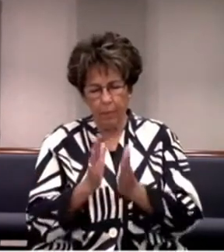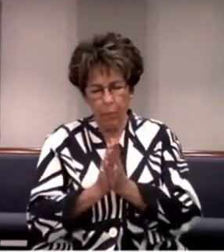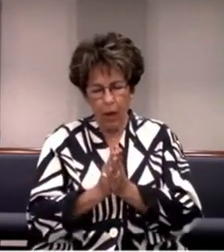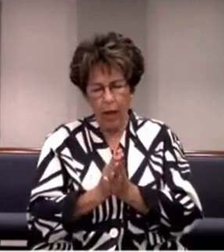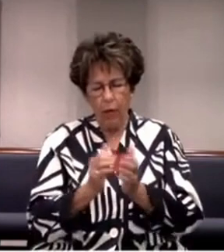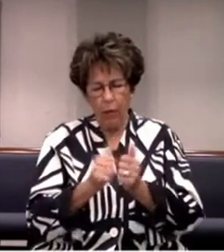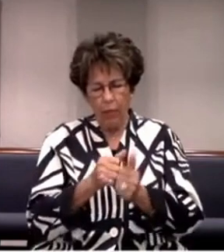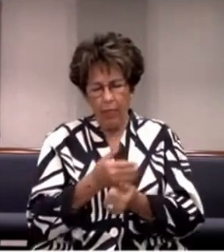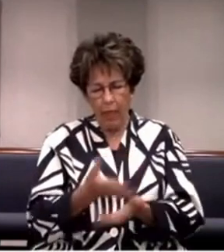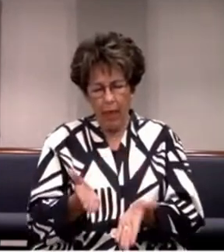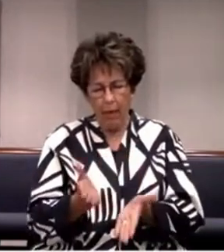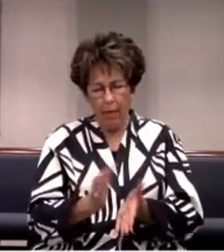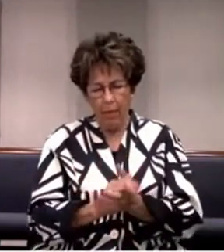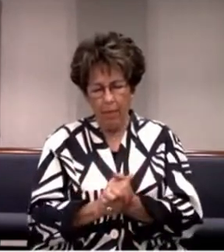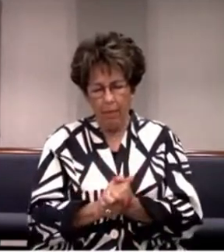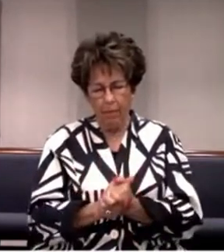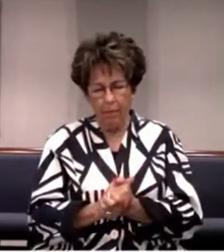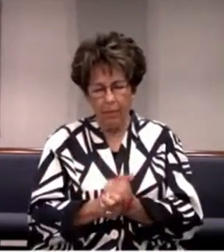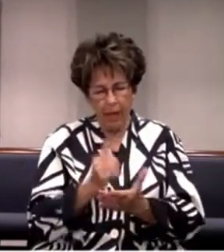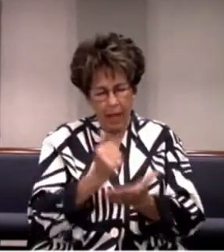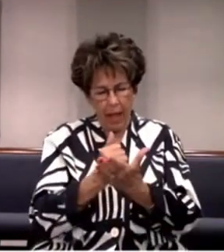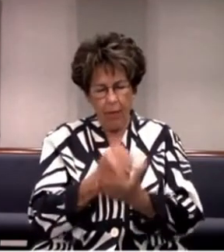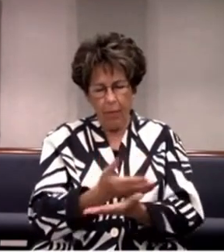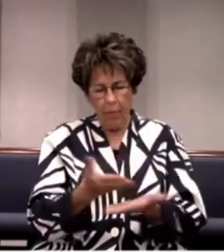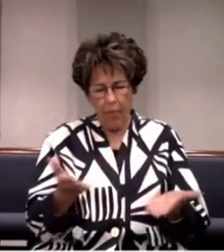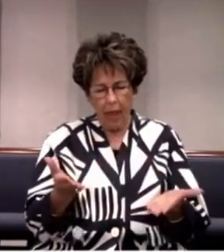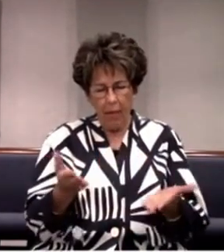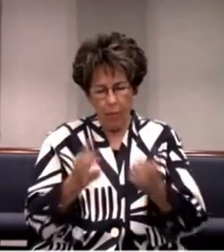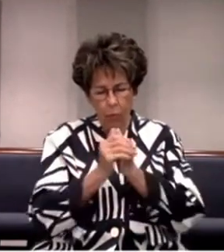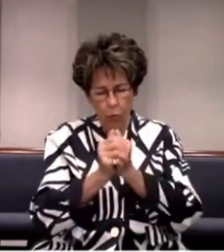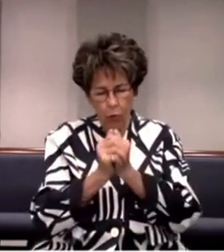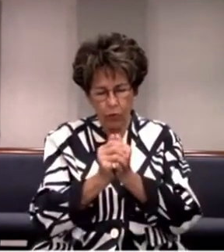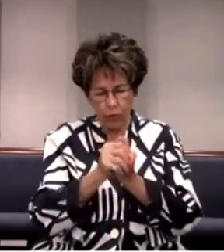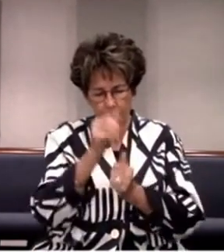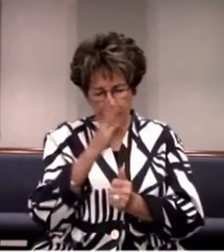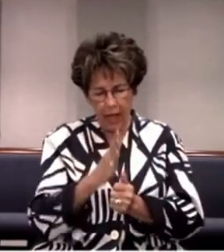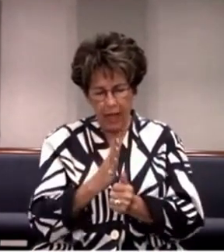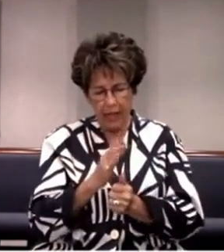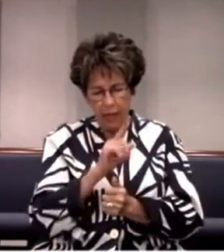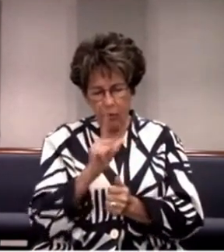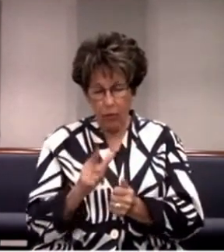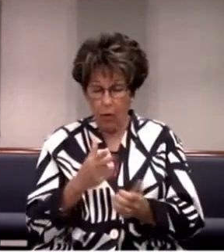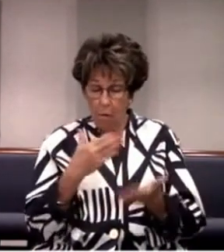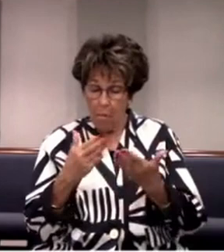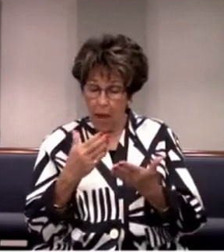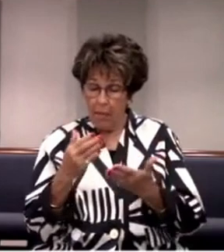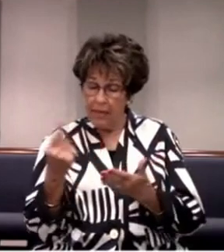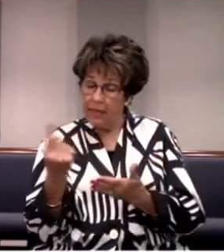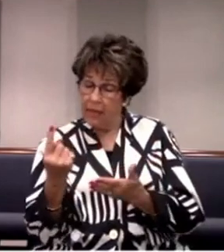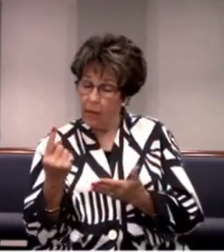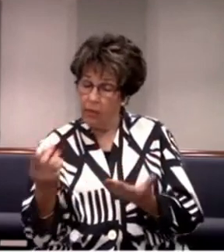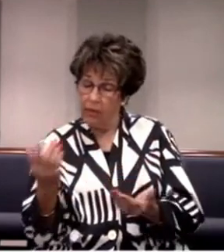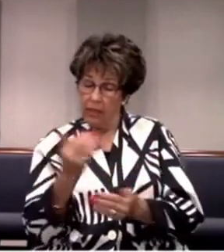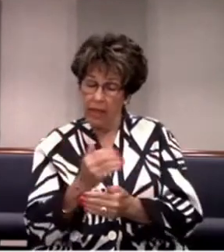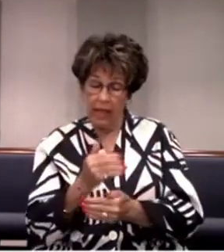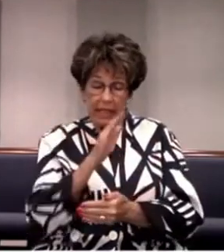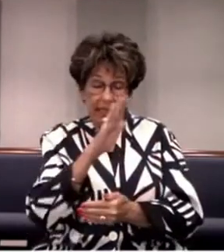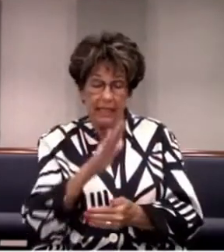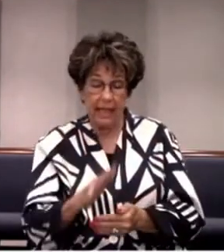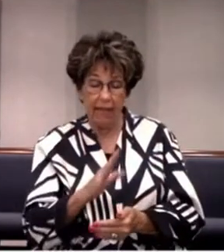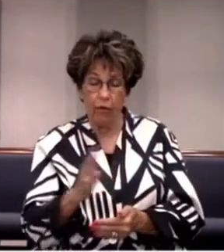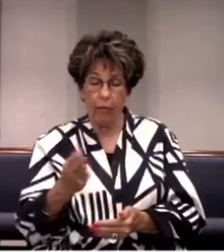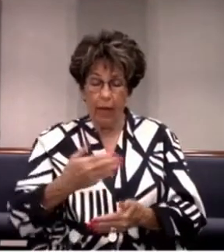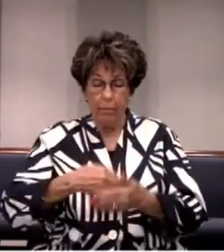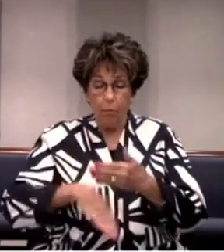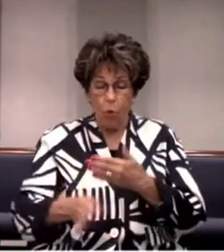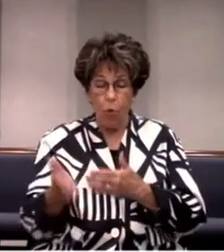them. He's there to help them worship God. Lord, there might be somebody in the room and they've never been born